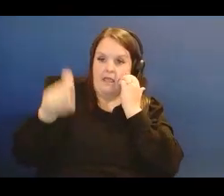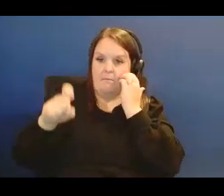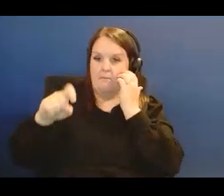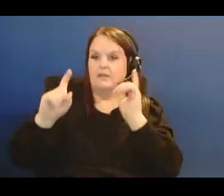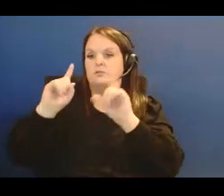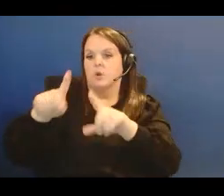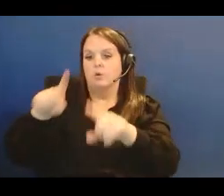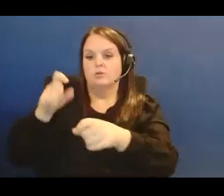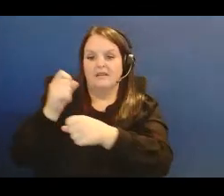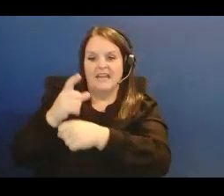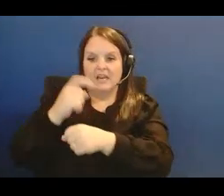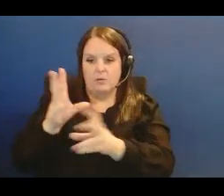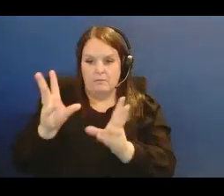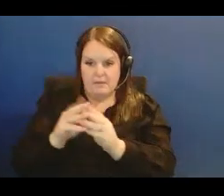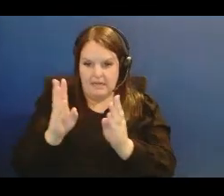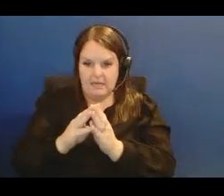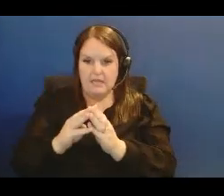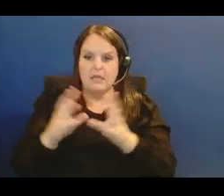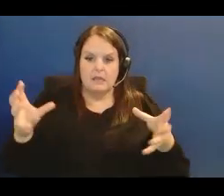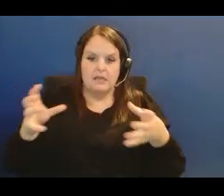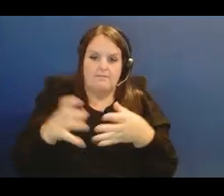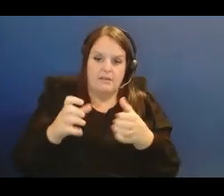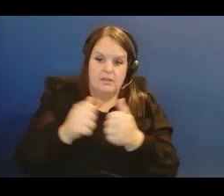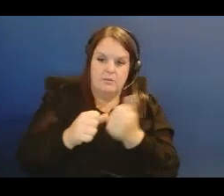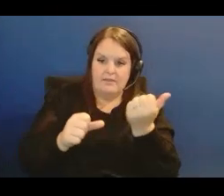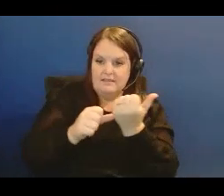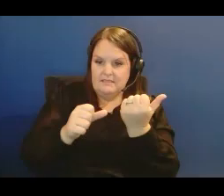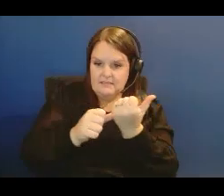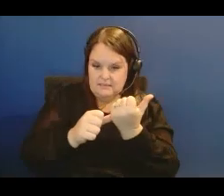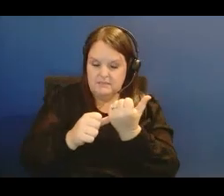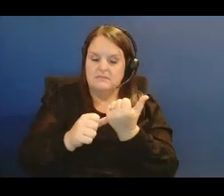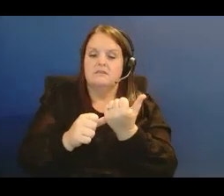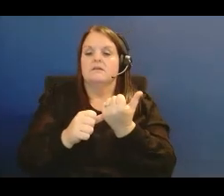meeting. And this meeting is convened with the assistance of